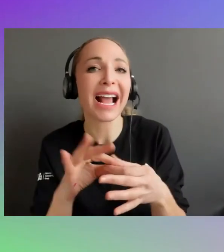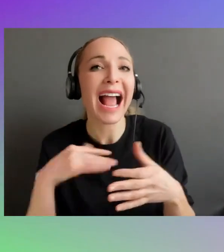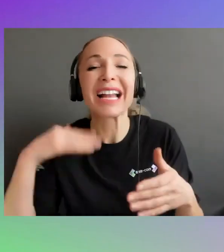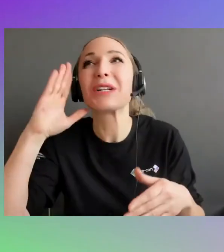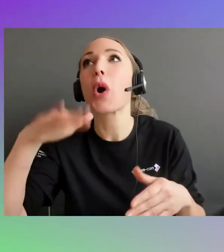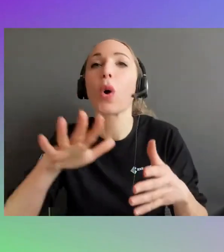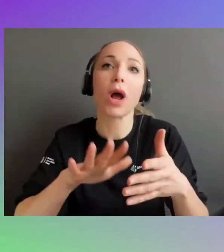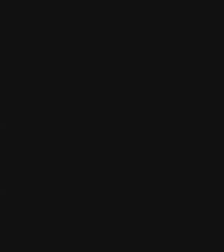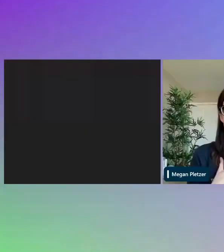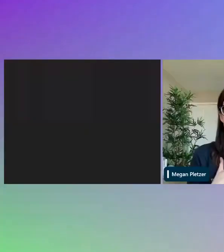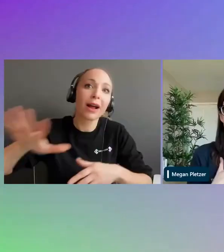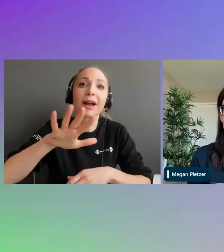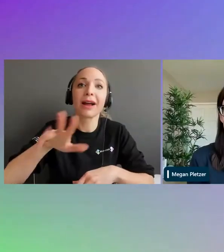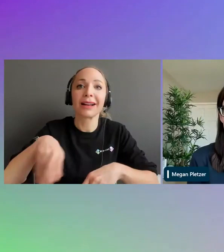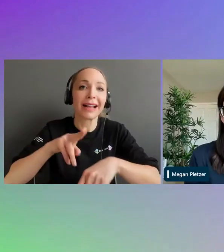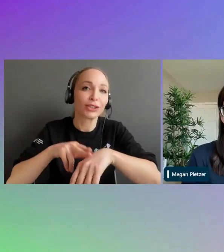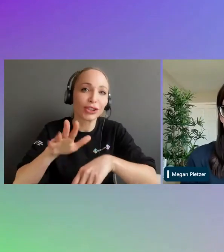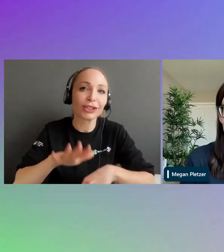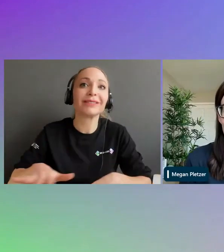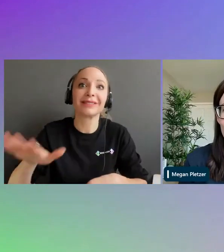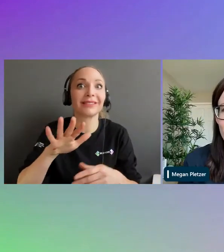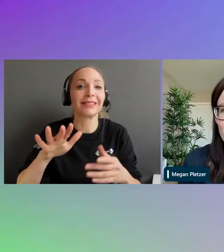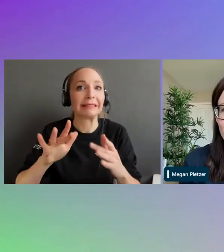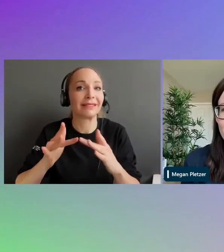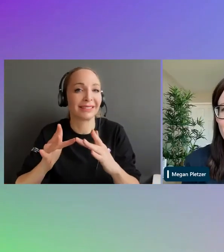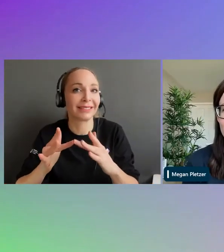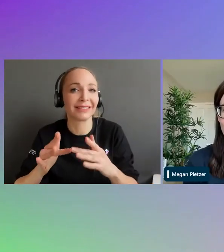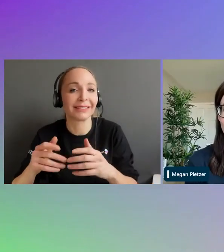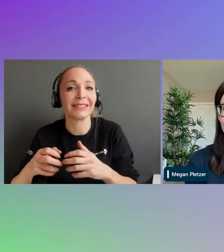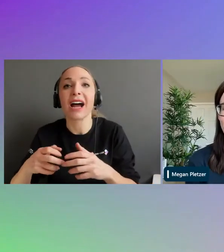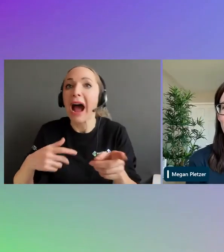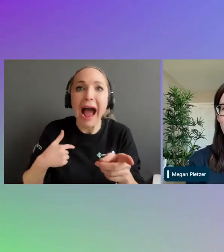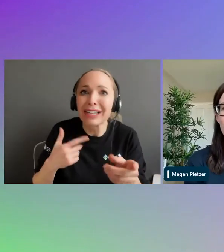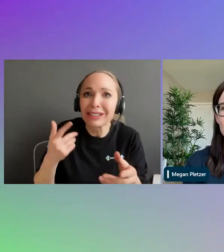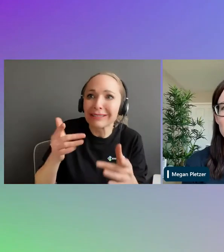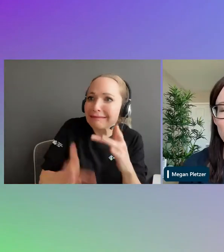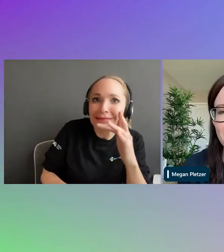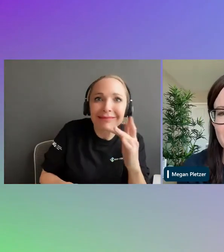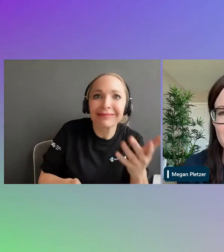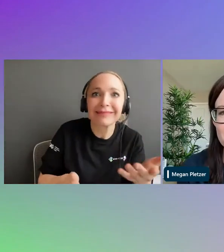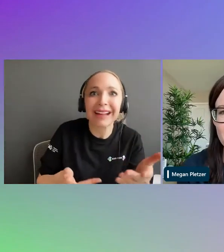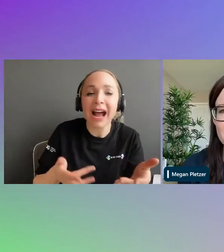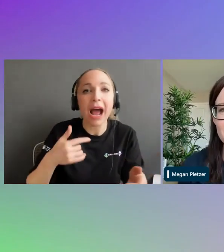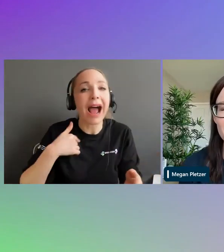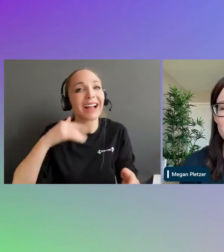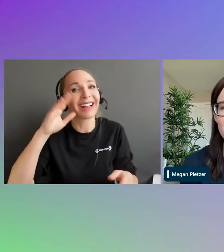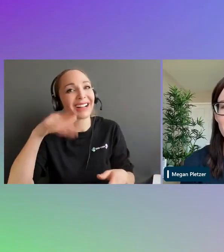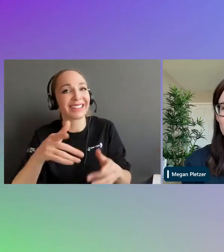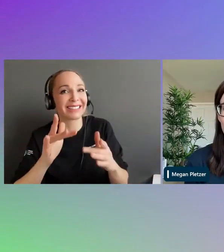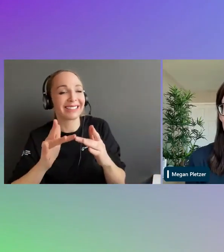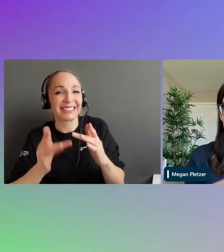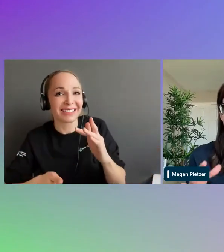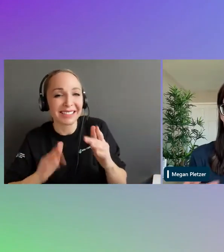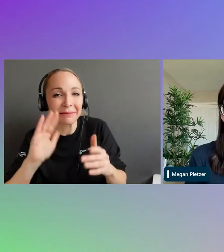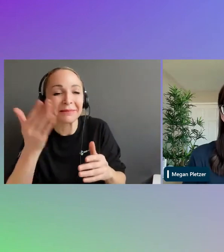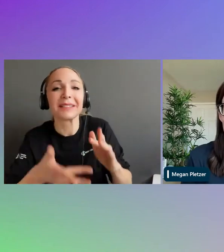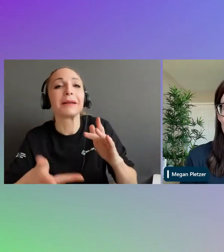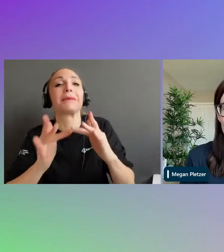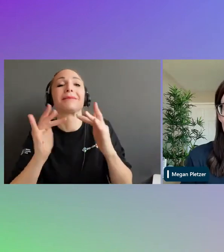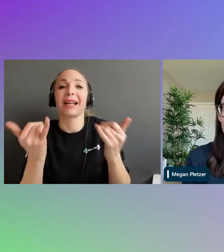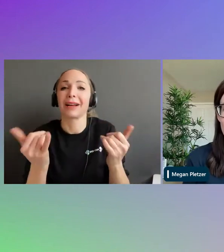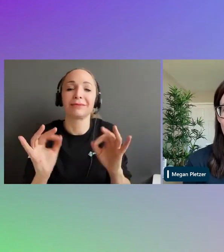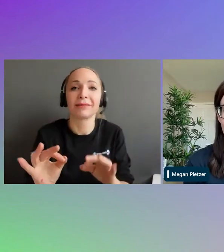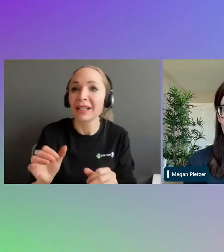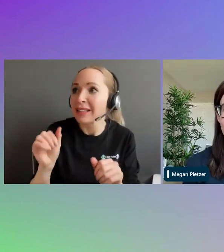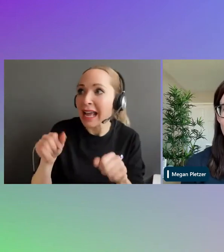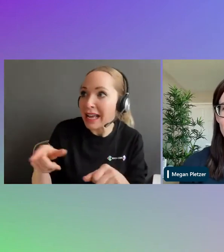there you are, Okay, Megan. am I back now? I'm sorry. I think I just totally lost my connection. Okay. Yeah, I think you Do you want to finish, Rachel? If you were answering it, I don't want to repeat what